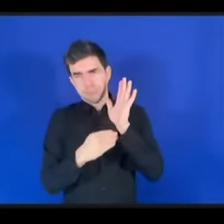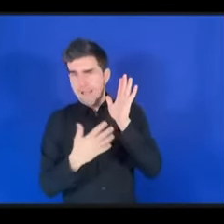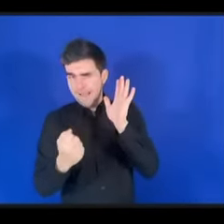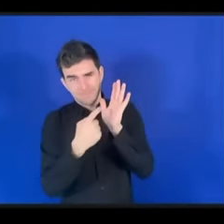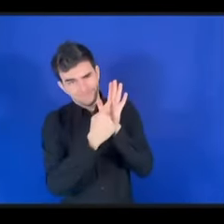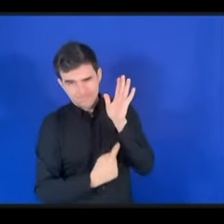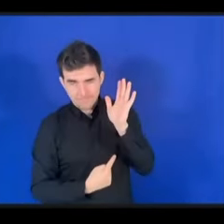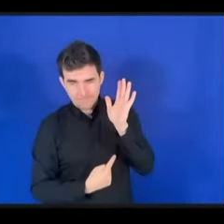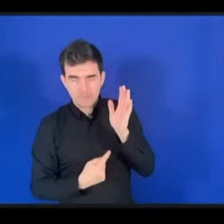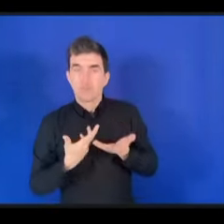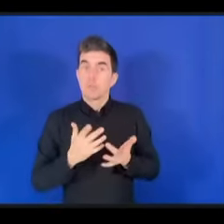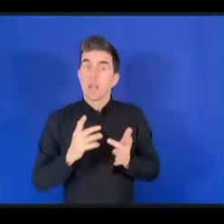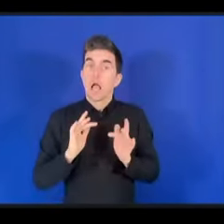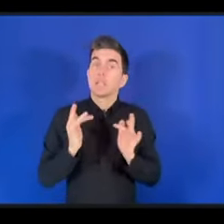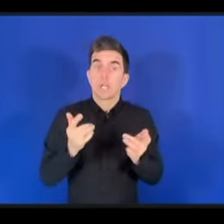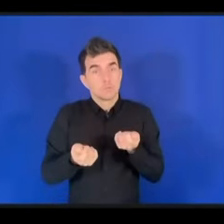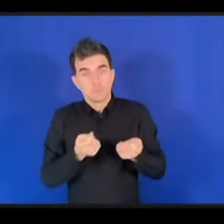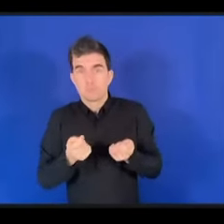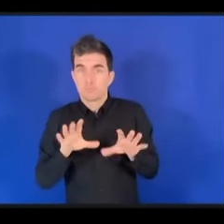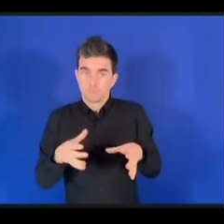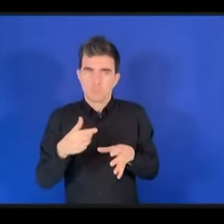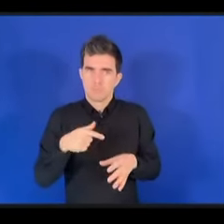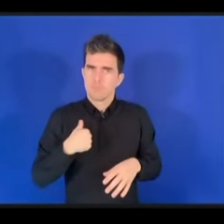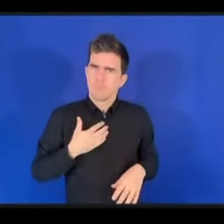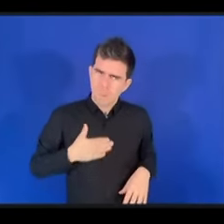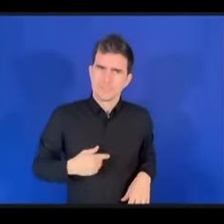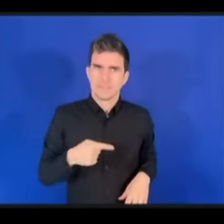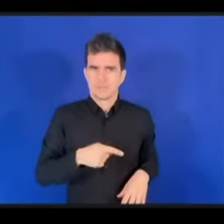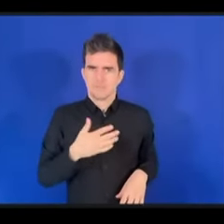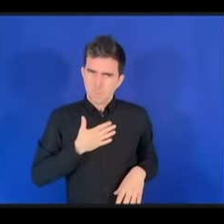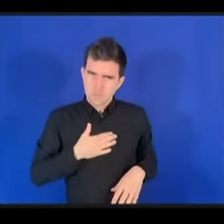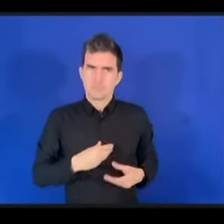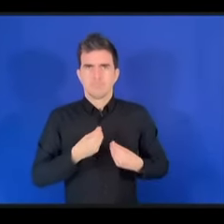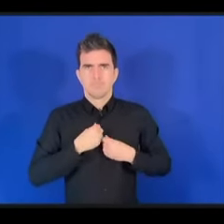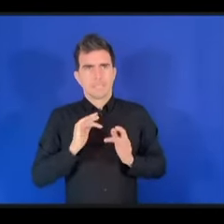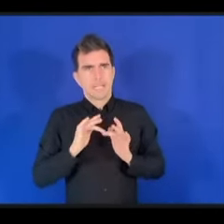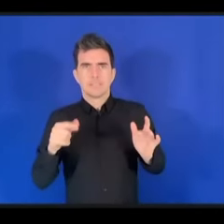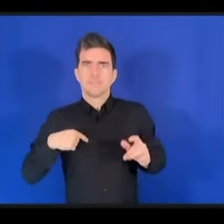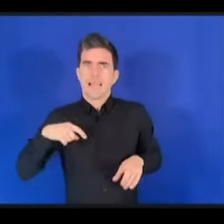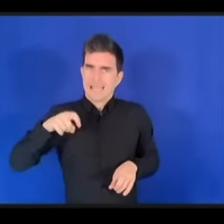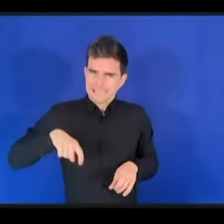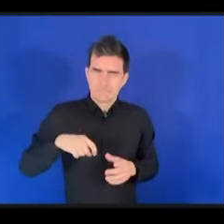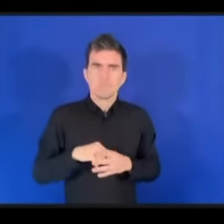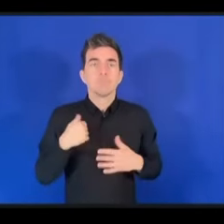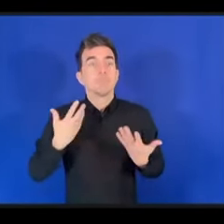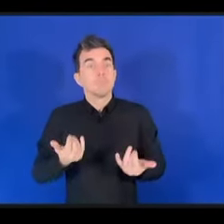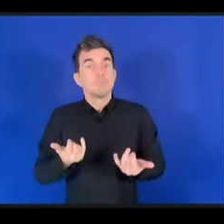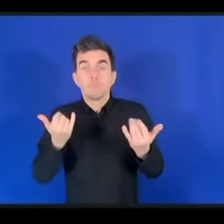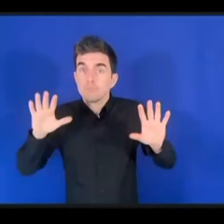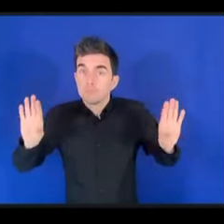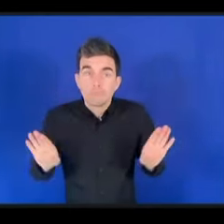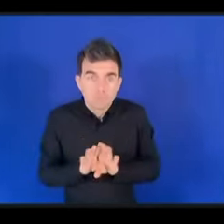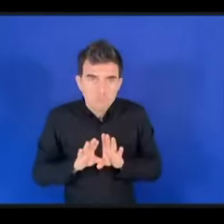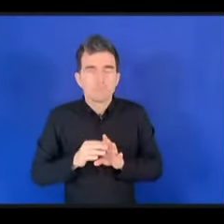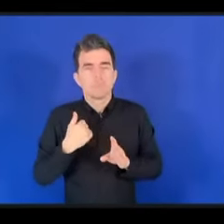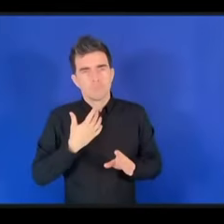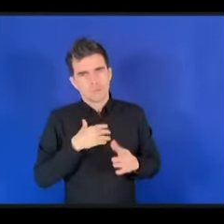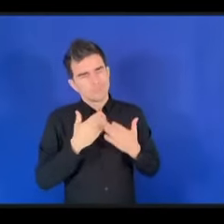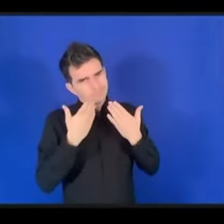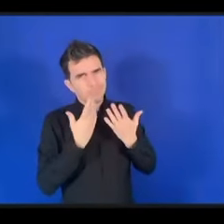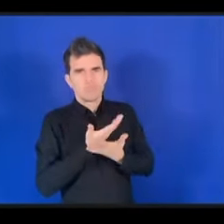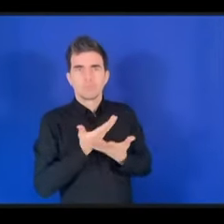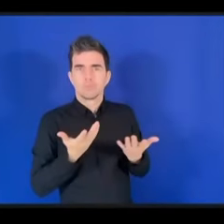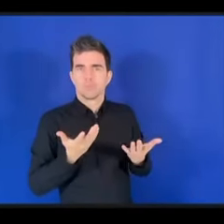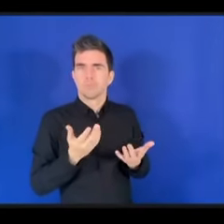by expressing my appreciation to our host, the Government of Japan, for your excellent facilitation and hospitality. Japan has